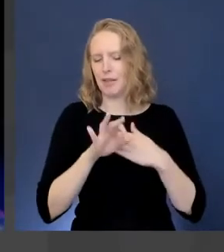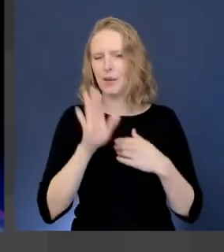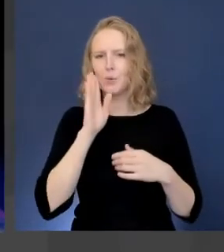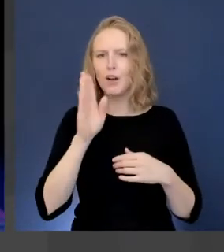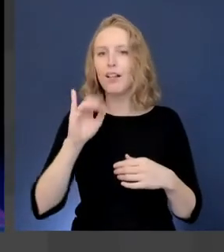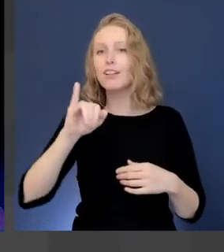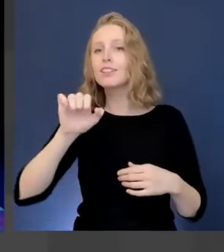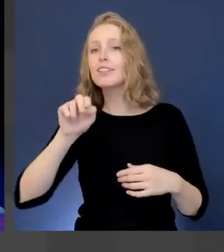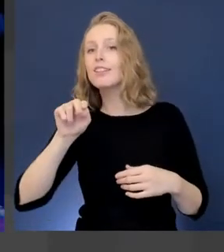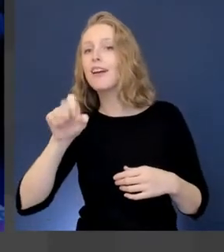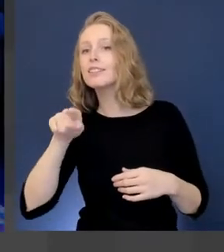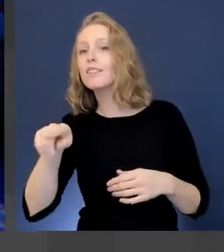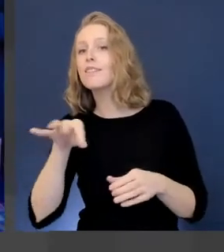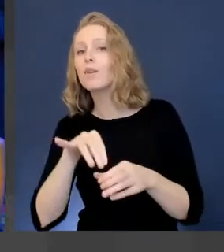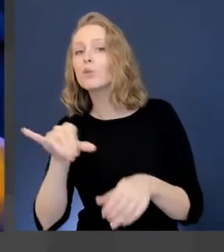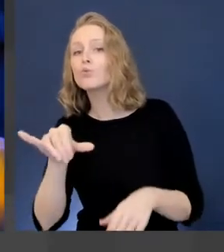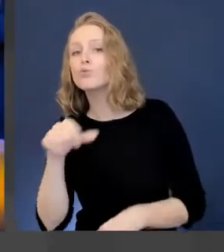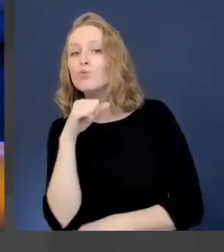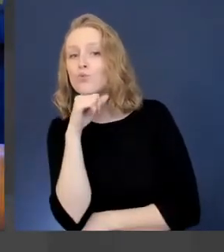now.